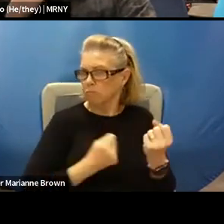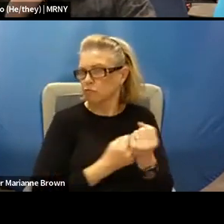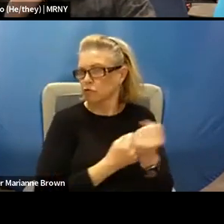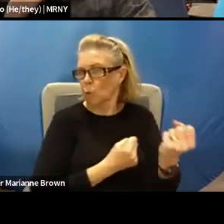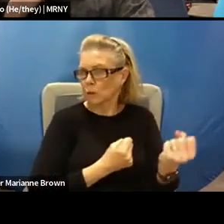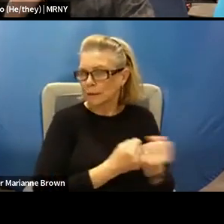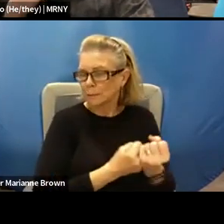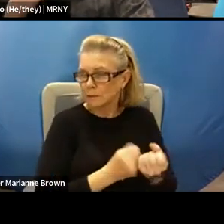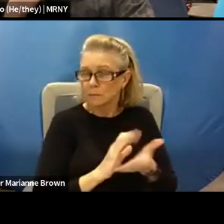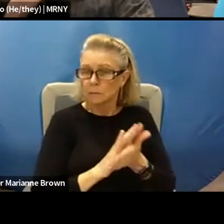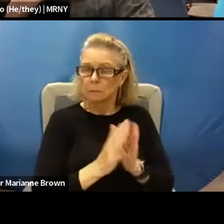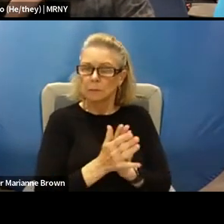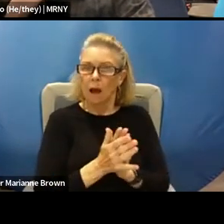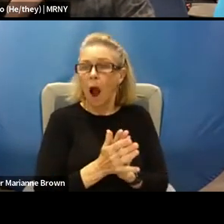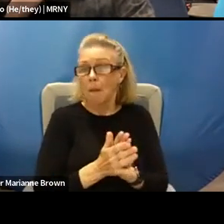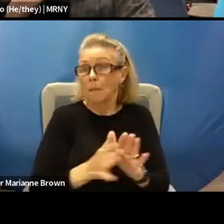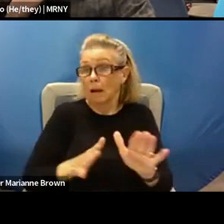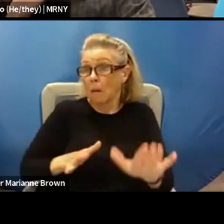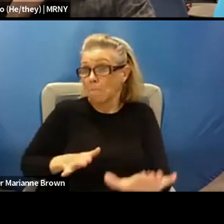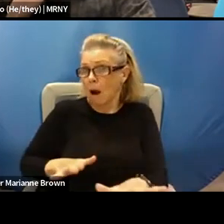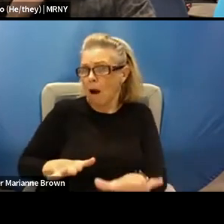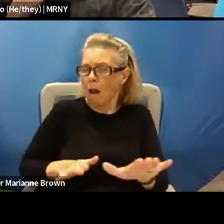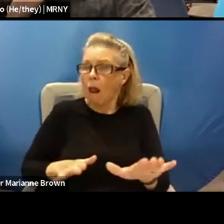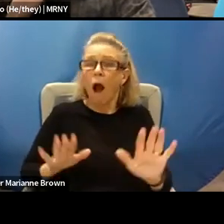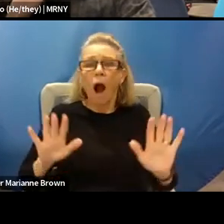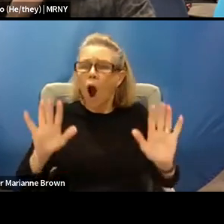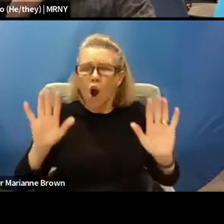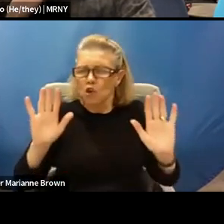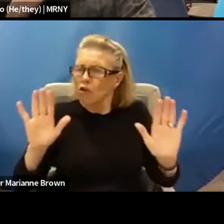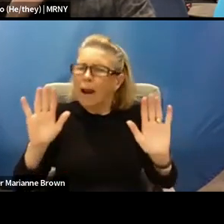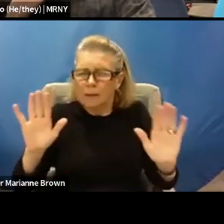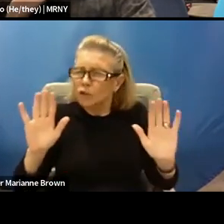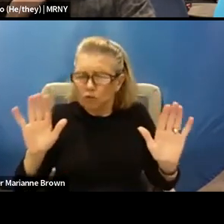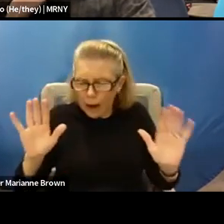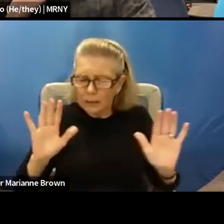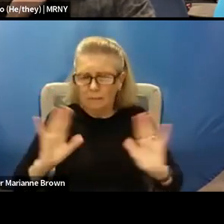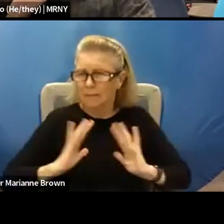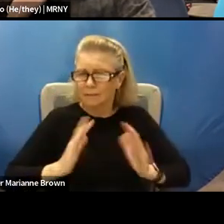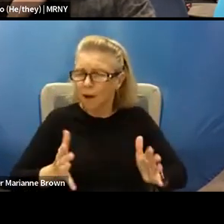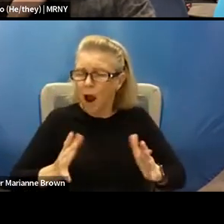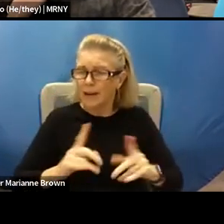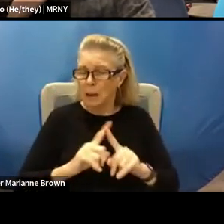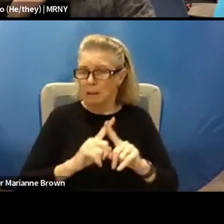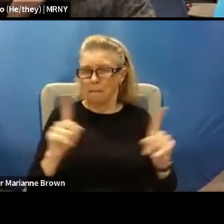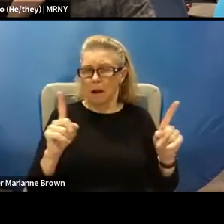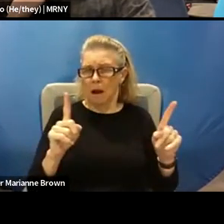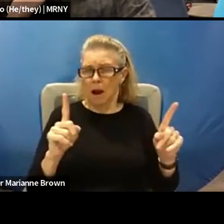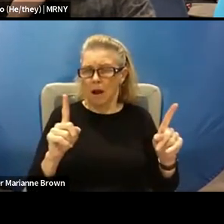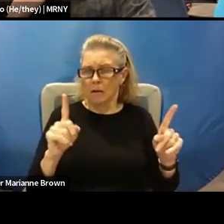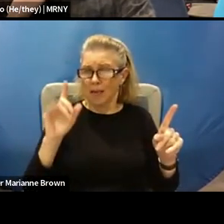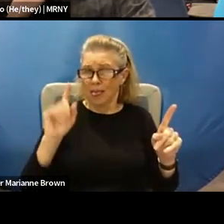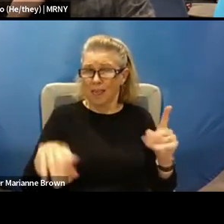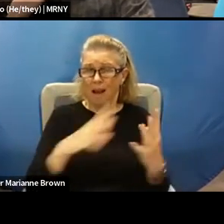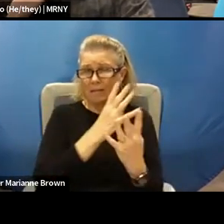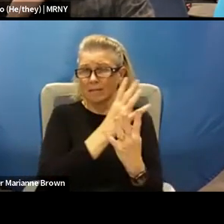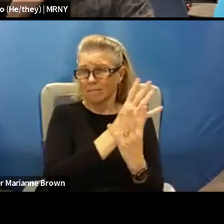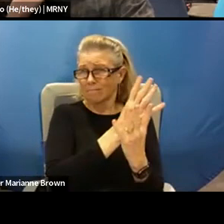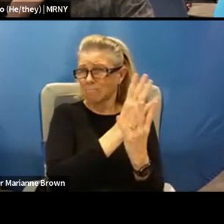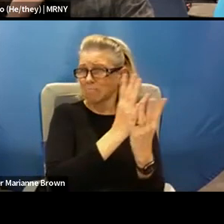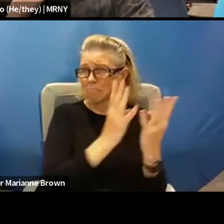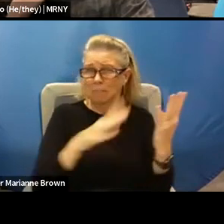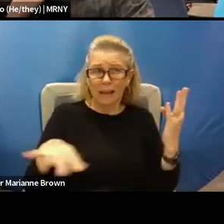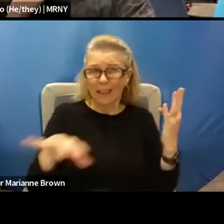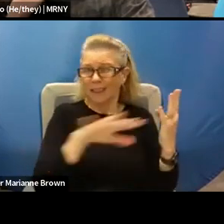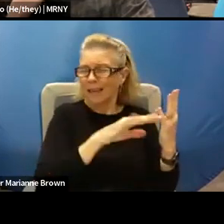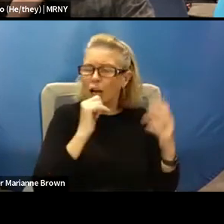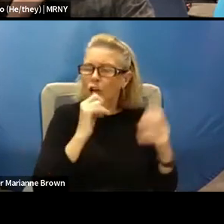becoming models. I think that that's all great and fine, but I don't see those platforms being used to advance